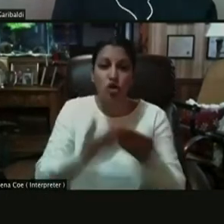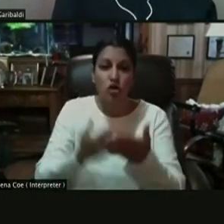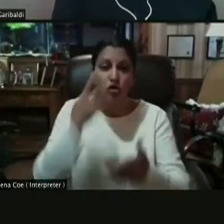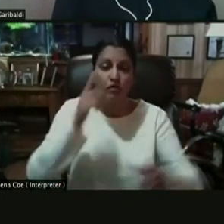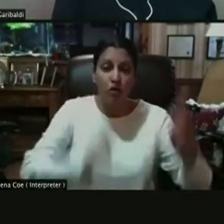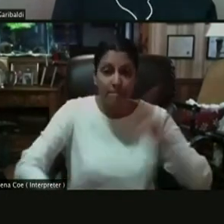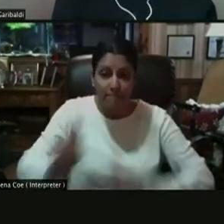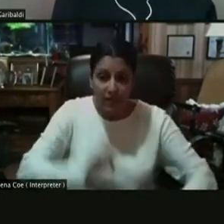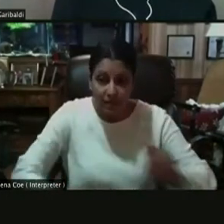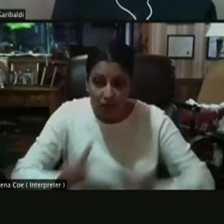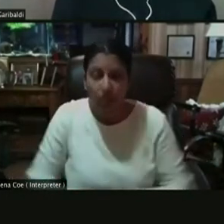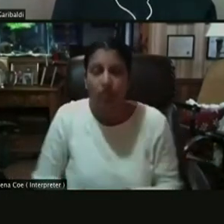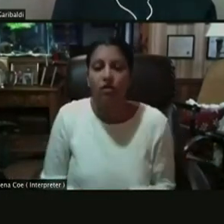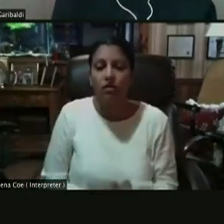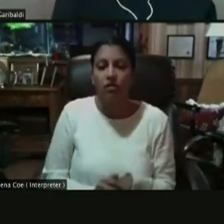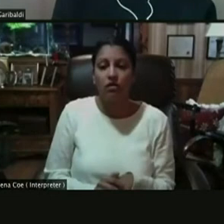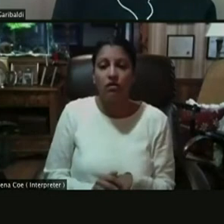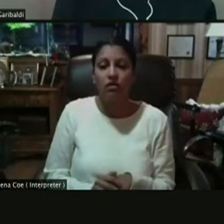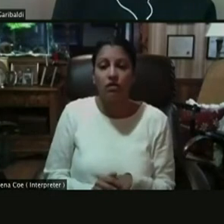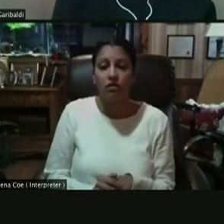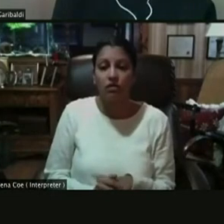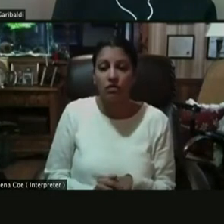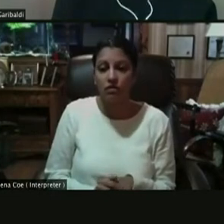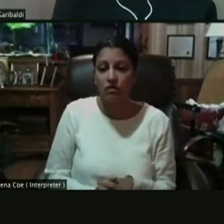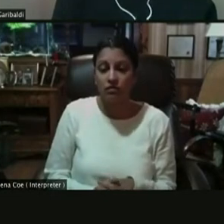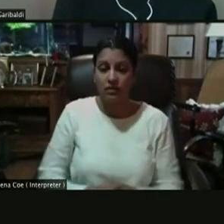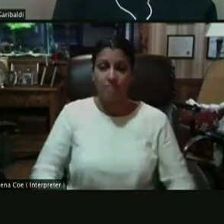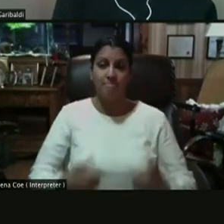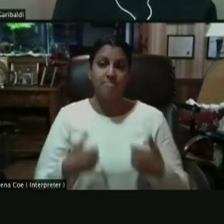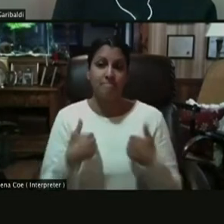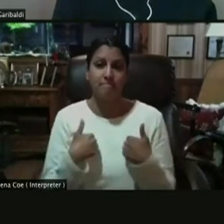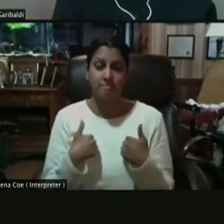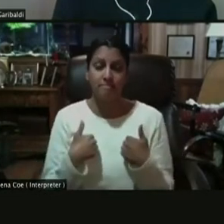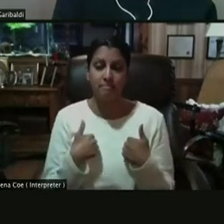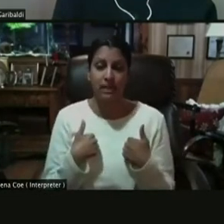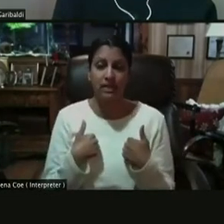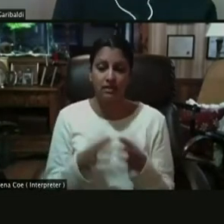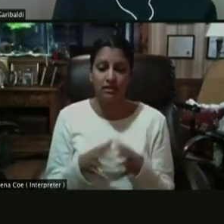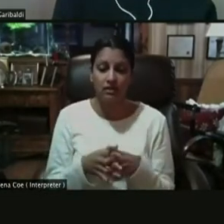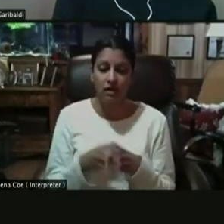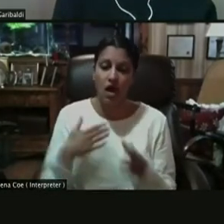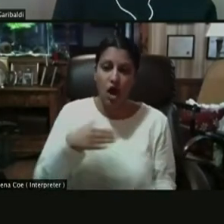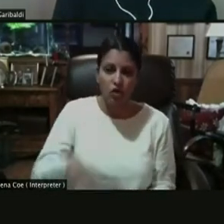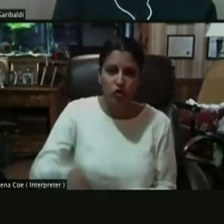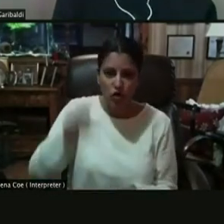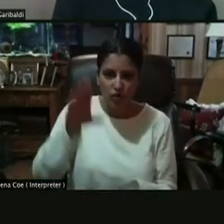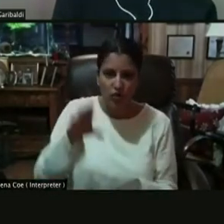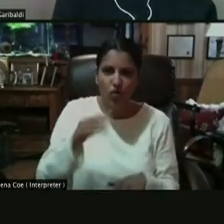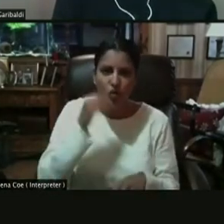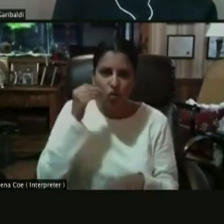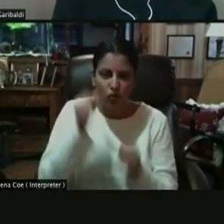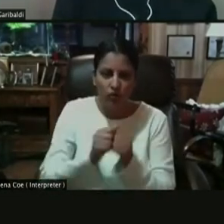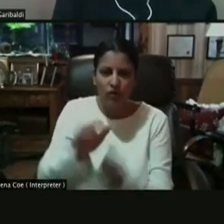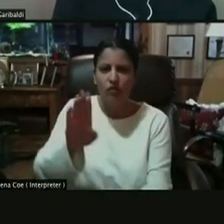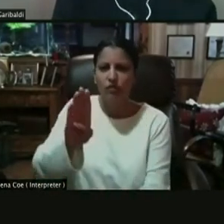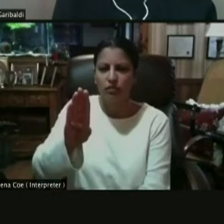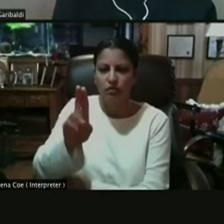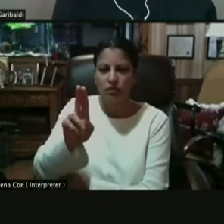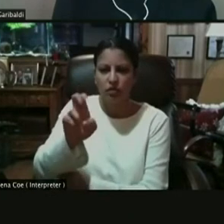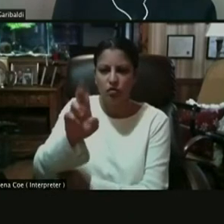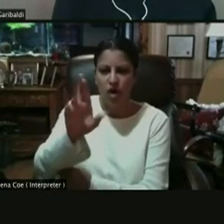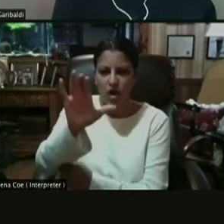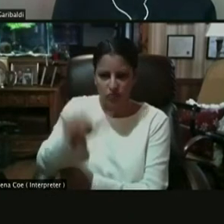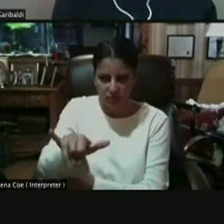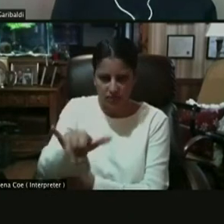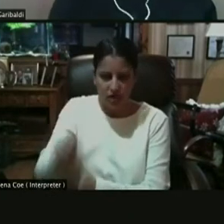of angle would have been me very much so. And I grew up in a home with a bureaucrat who worked in government. So it's a